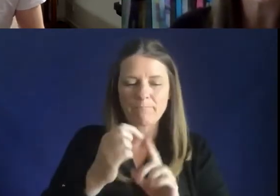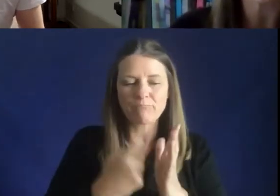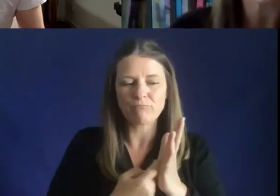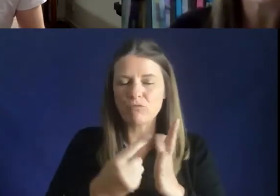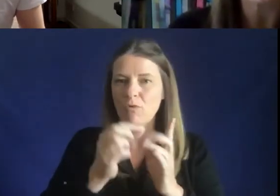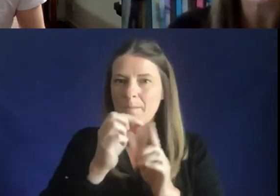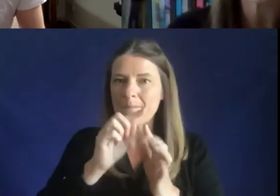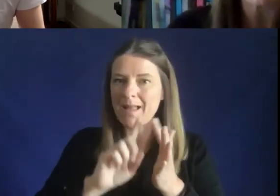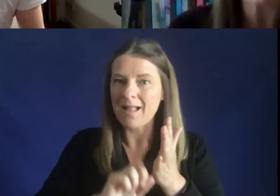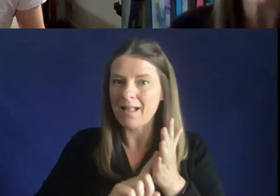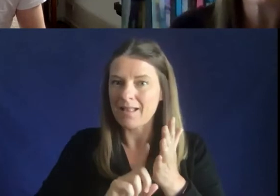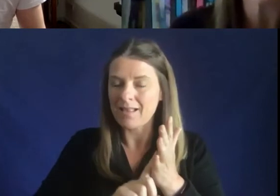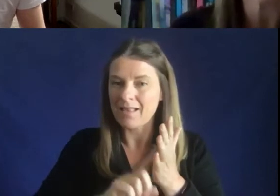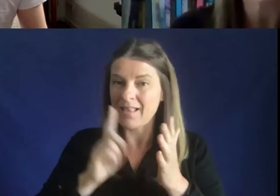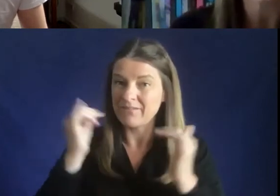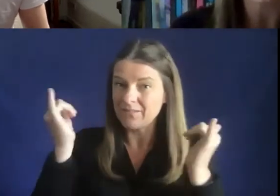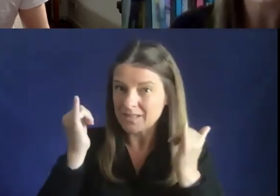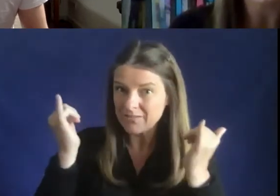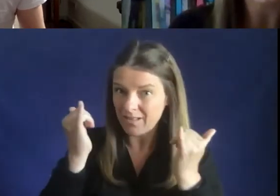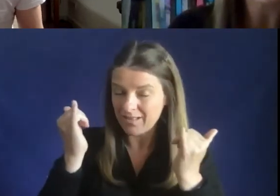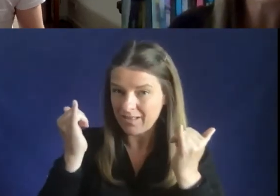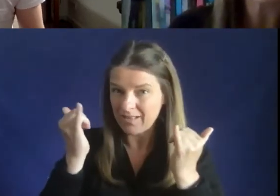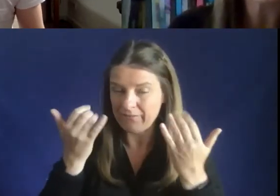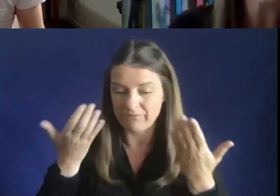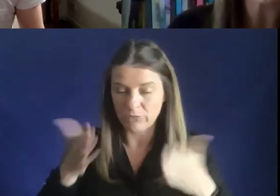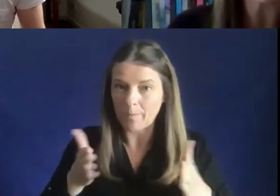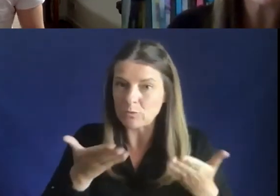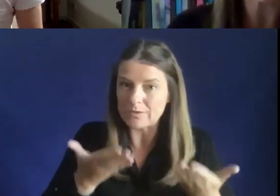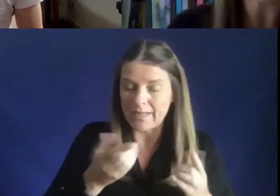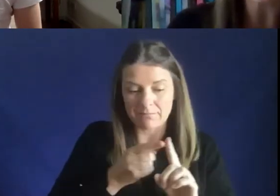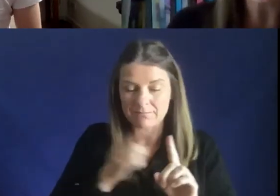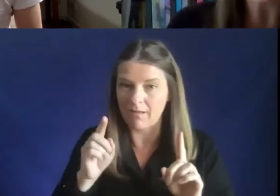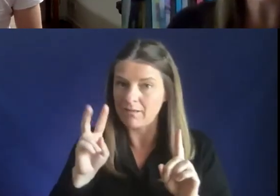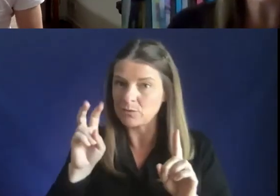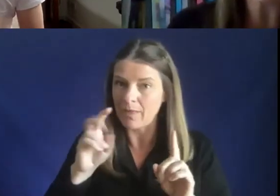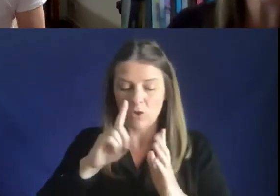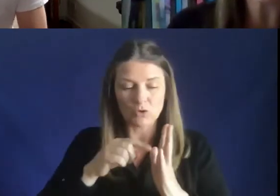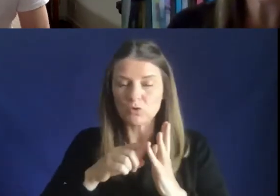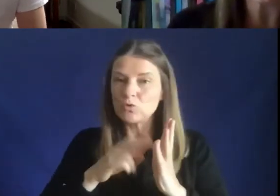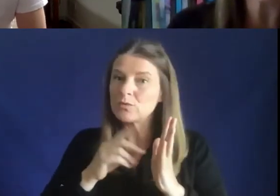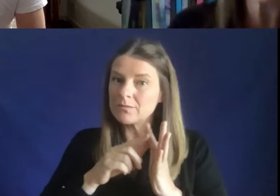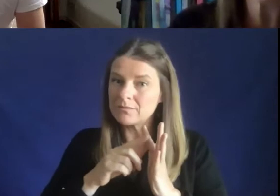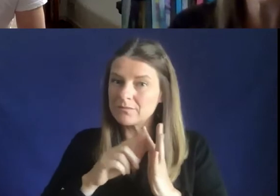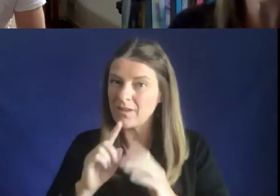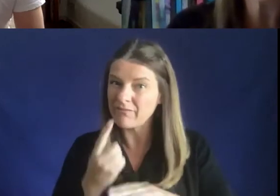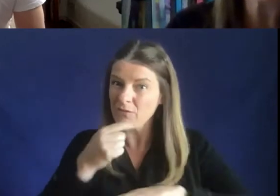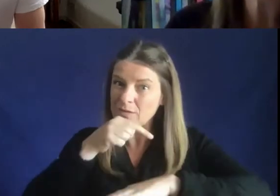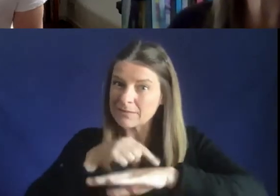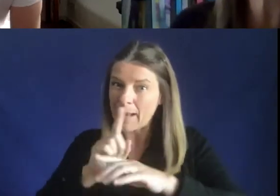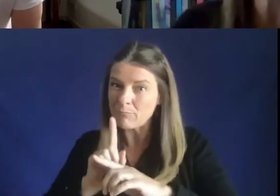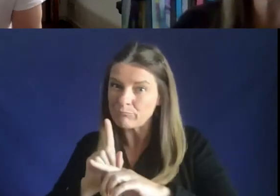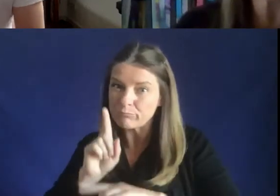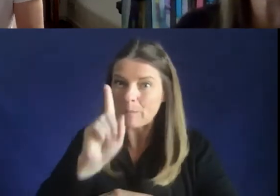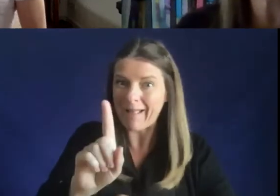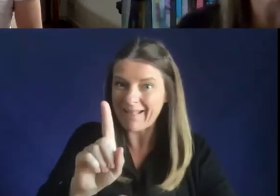runs until the 12th of June. And for the first time ever, Propel is a festival of